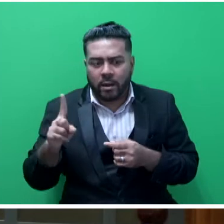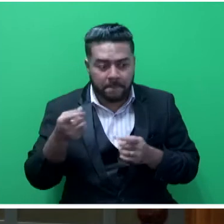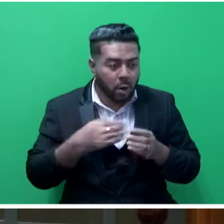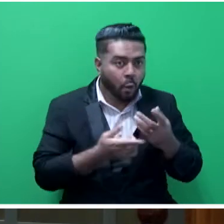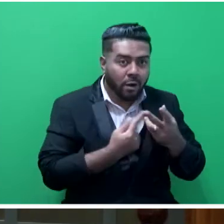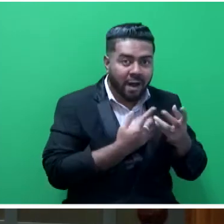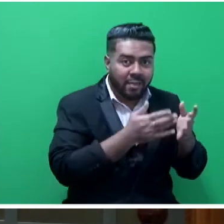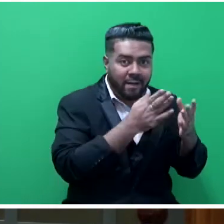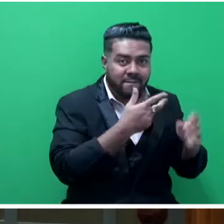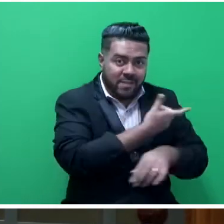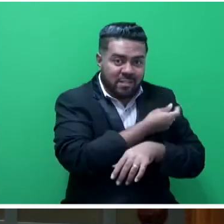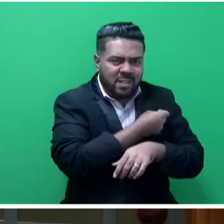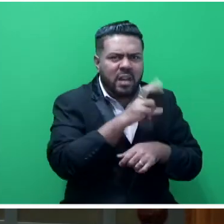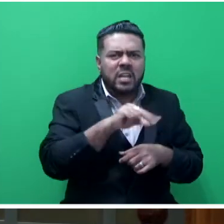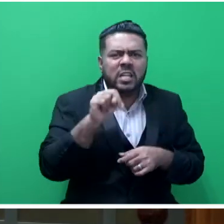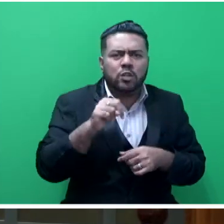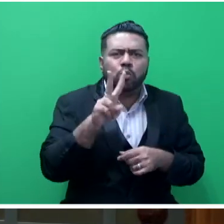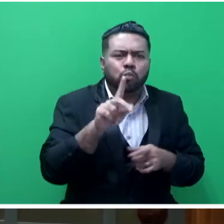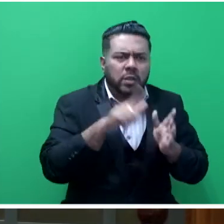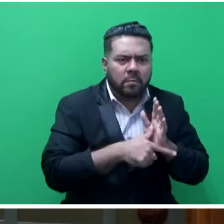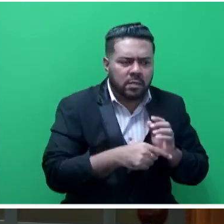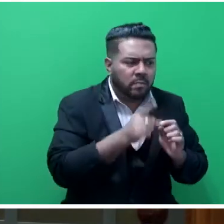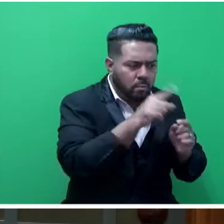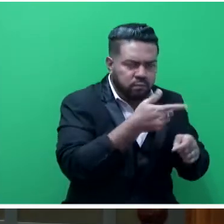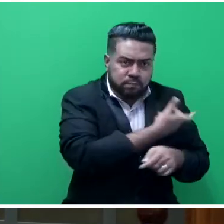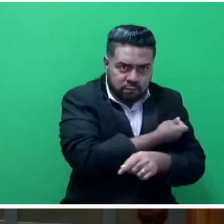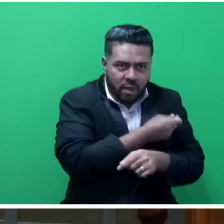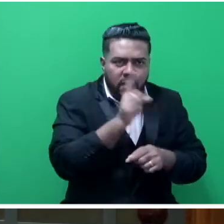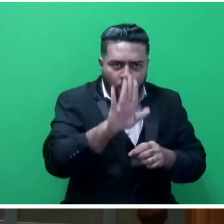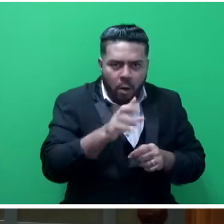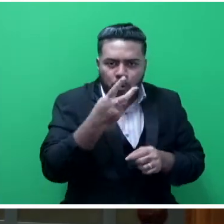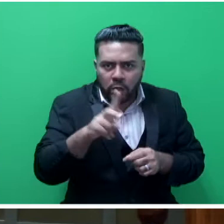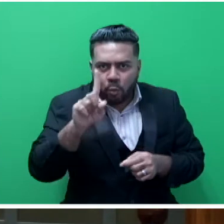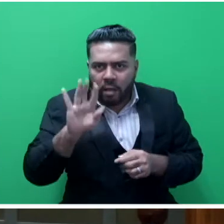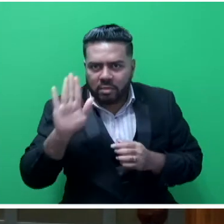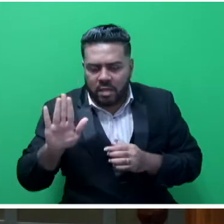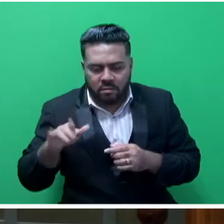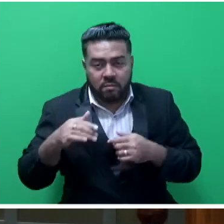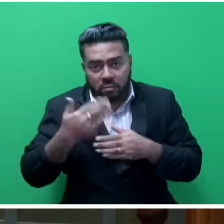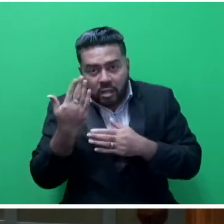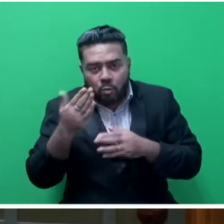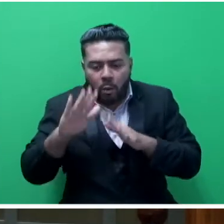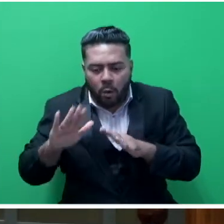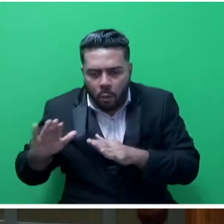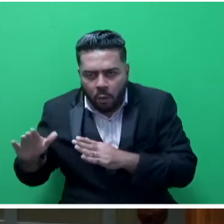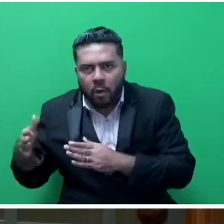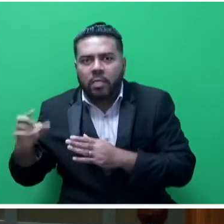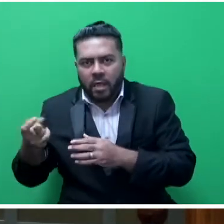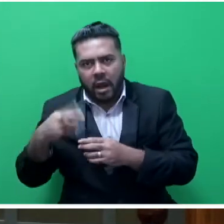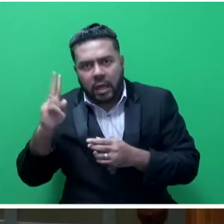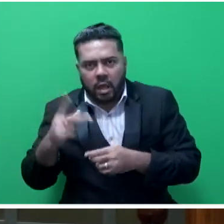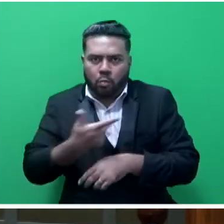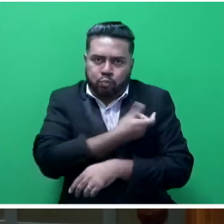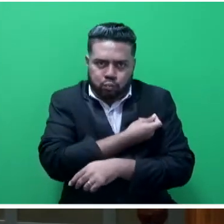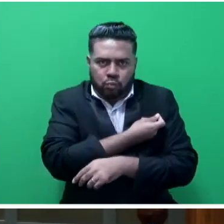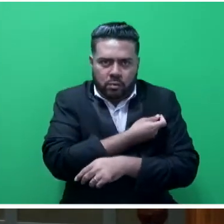So the other vaccines, they require at least initially 21 days, but now they're talking about anywhere between 8 to 12 days between